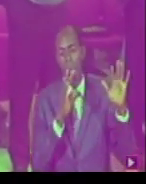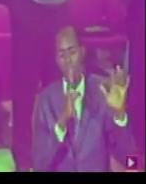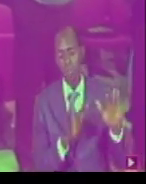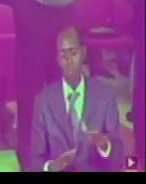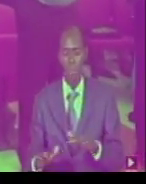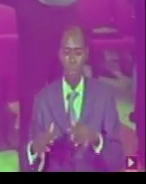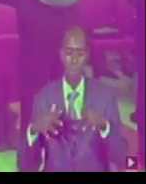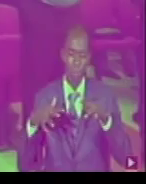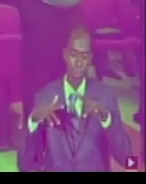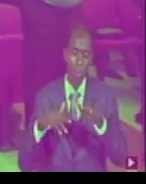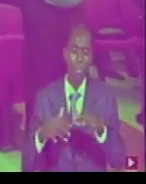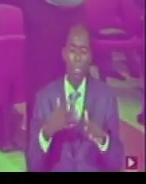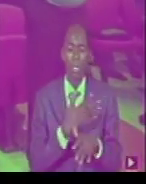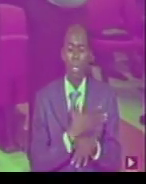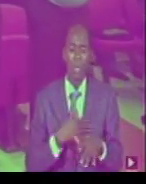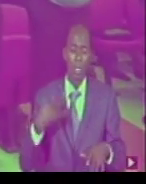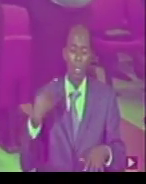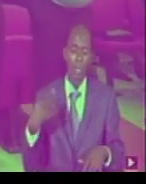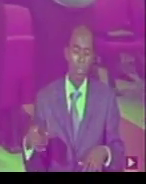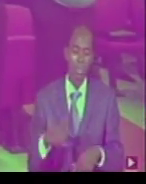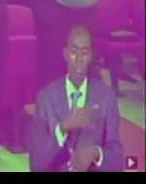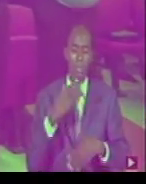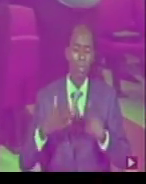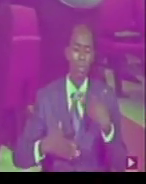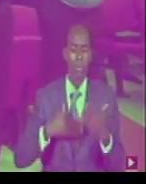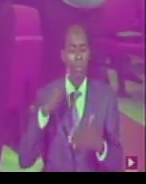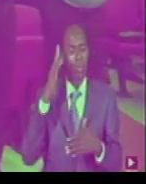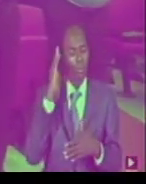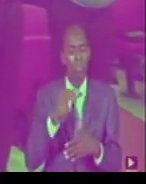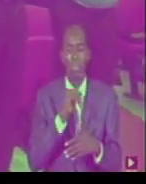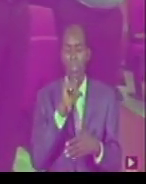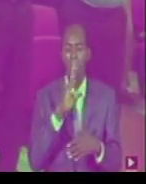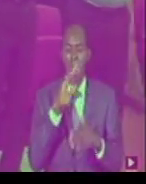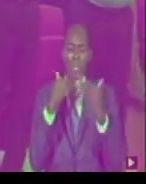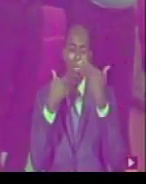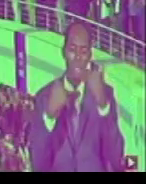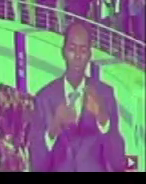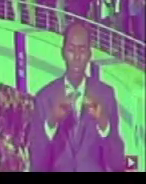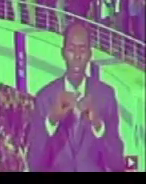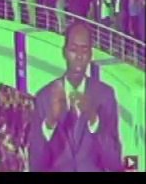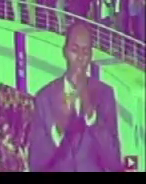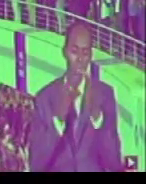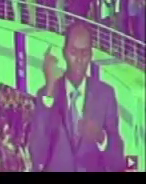your joy will be unlimited in Jesus' name.